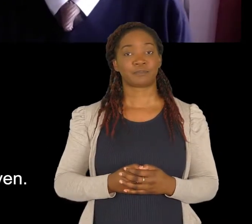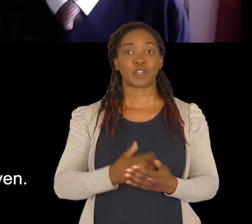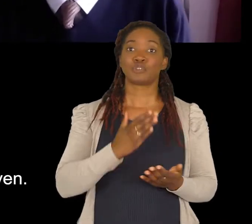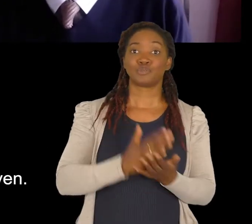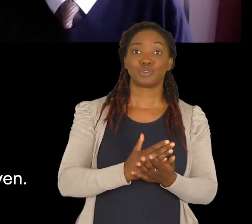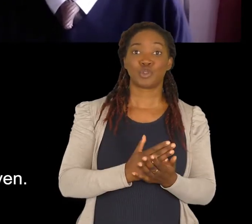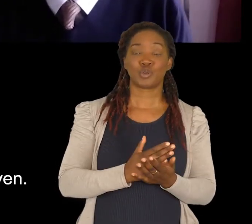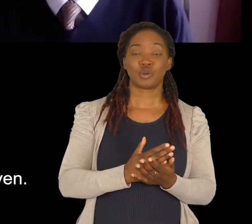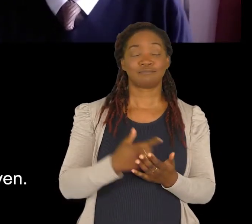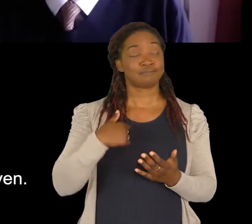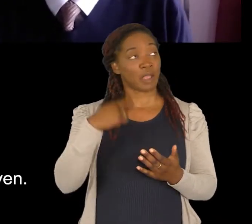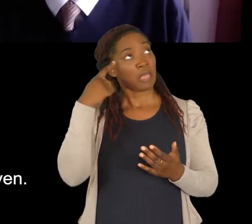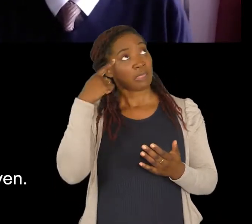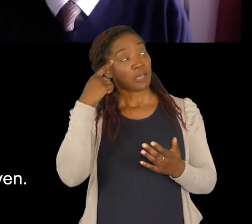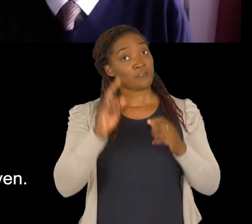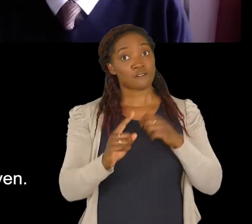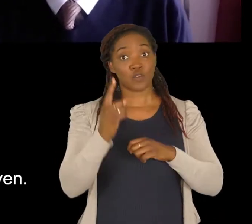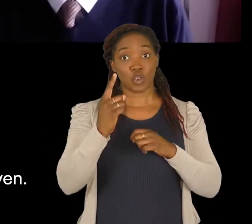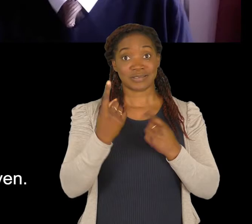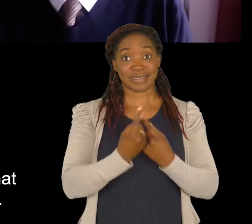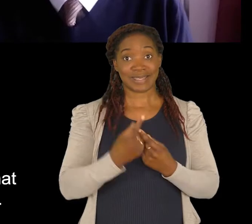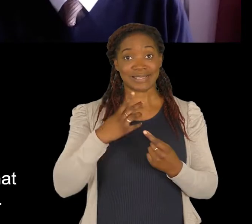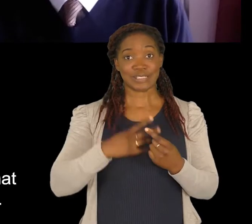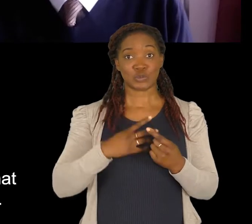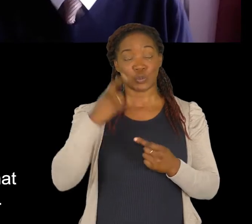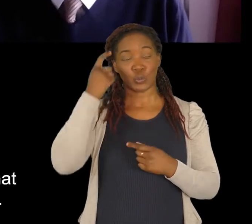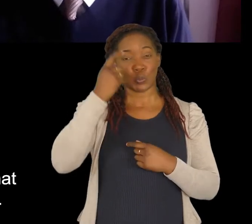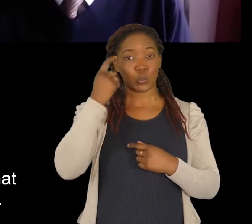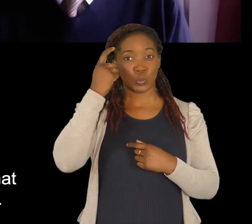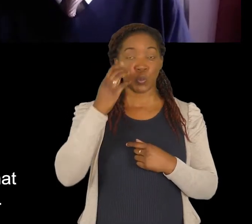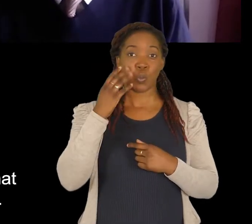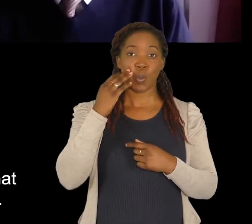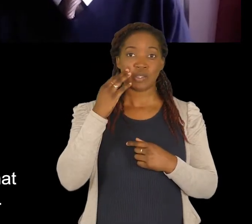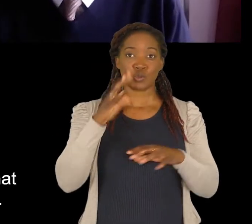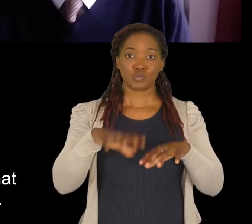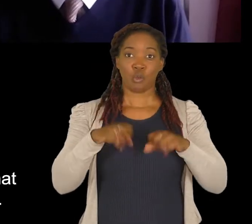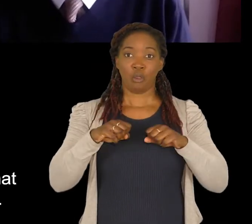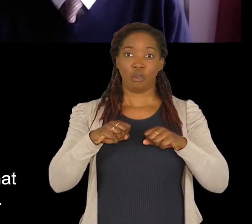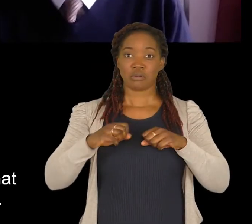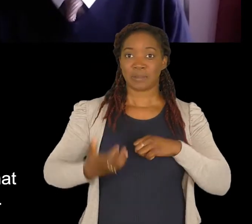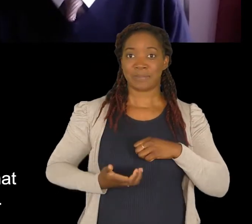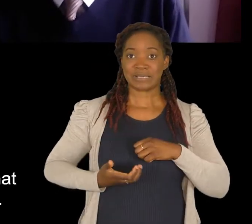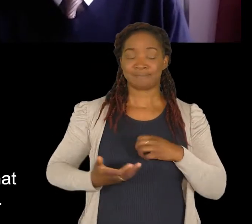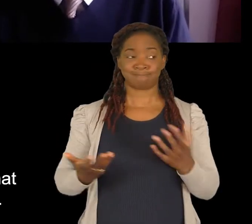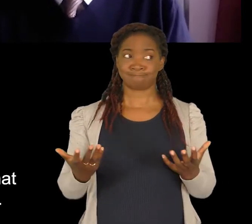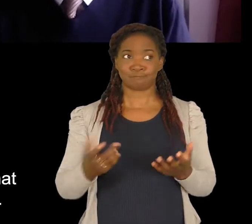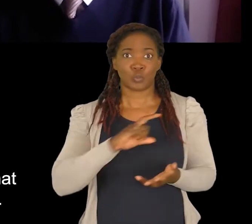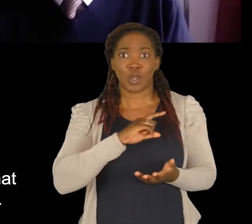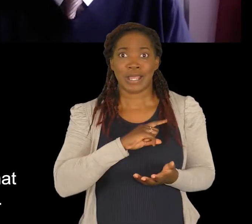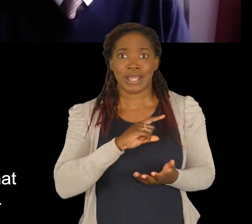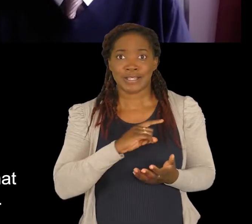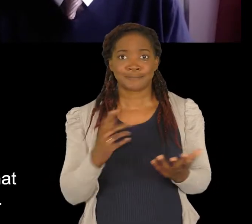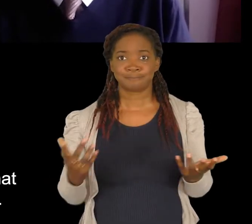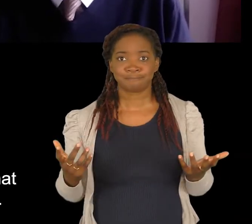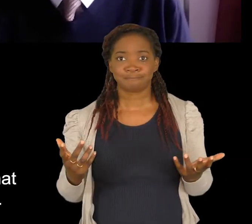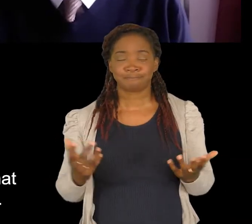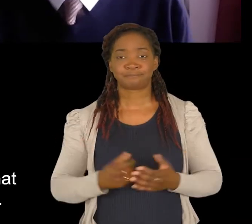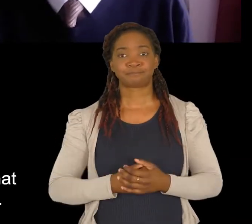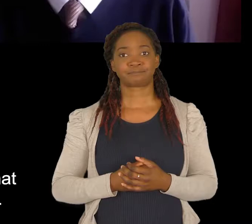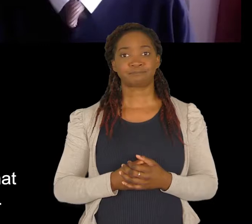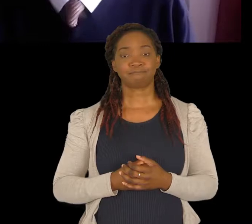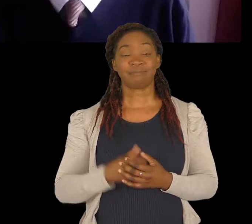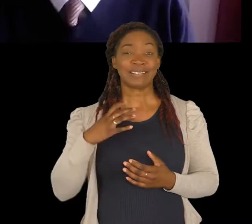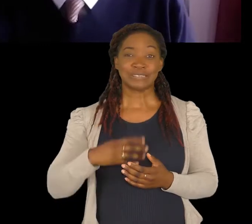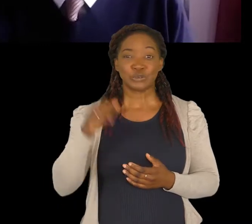Sure. I think the first thing you have to really think about when you are starting a business is, what is your reason for doing it? Okay,